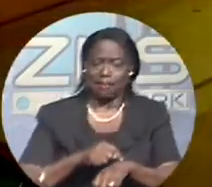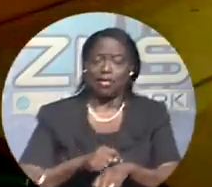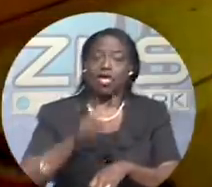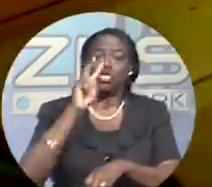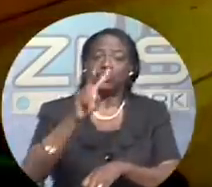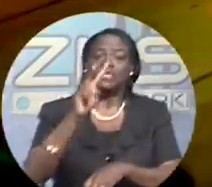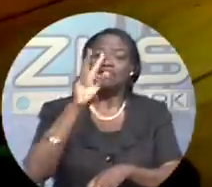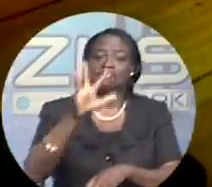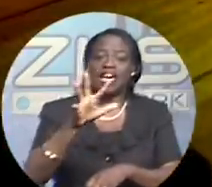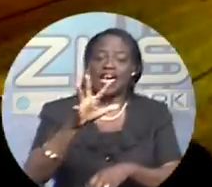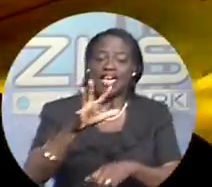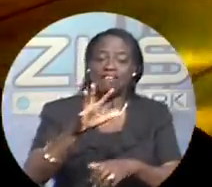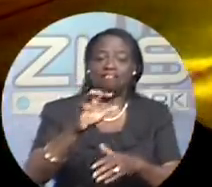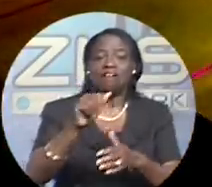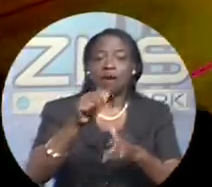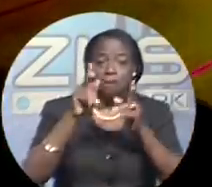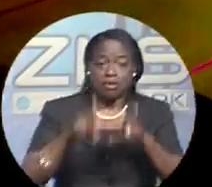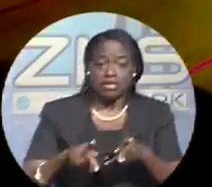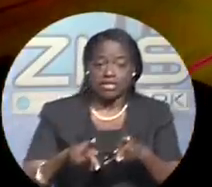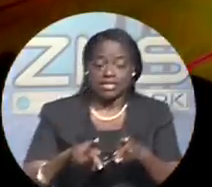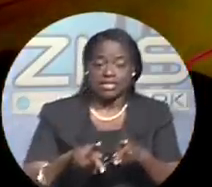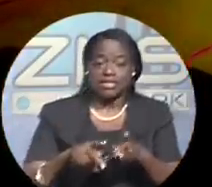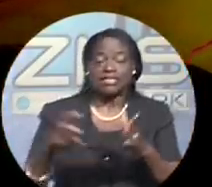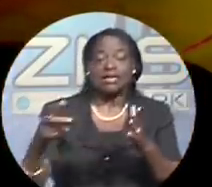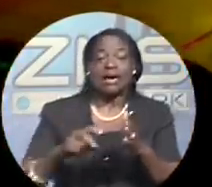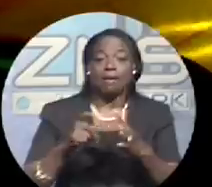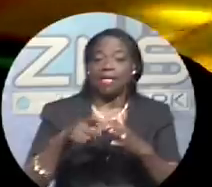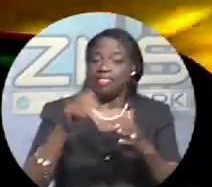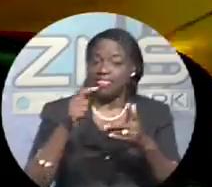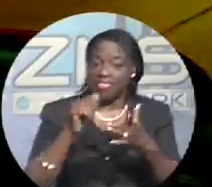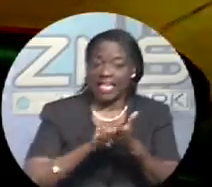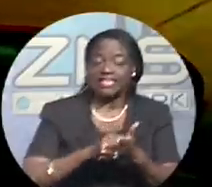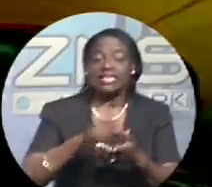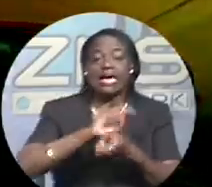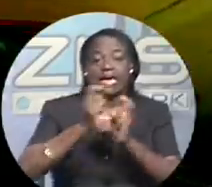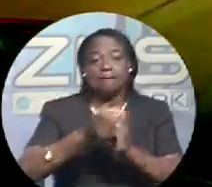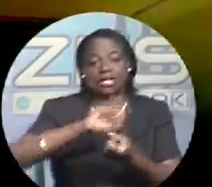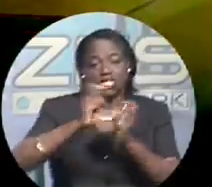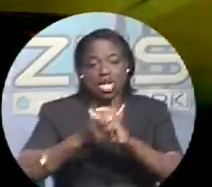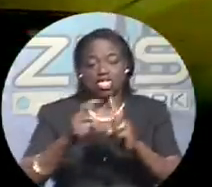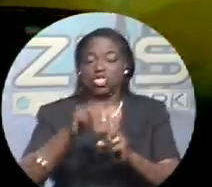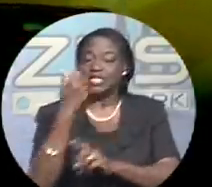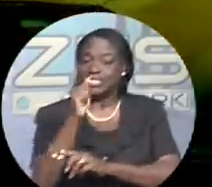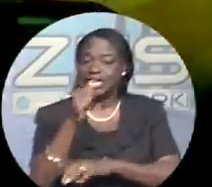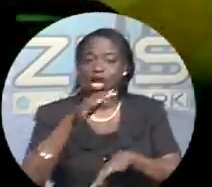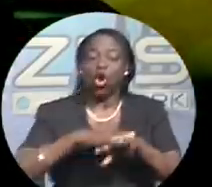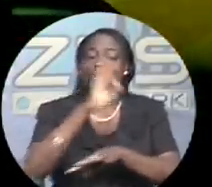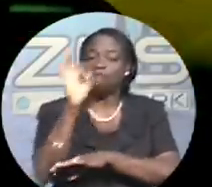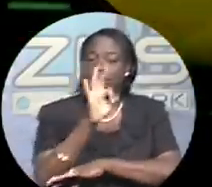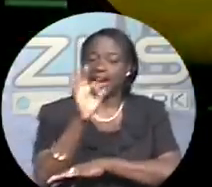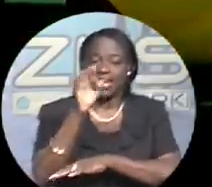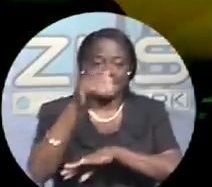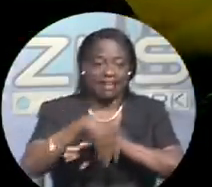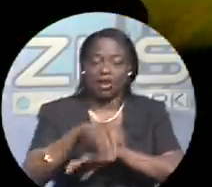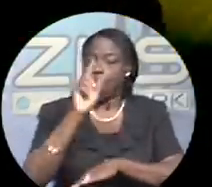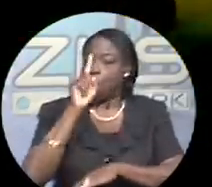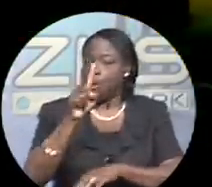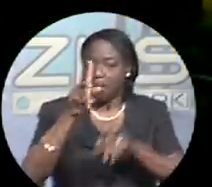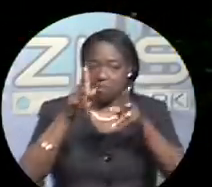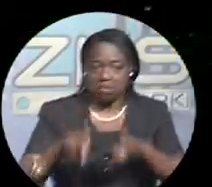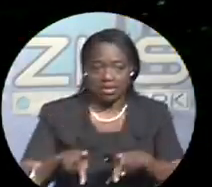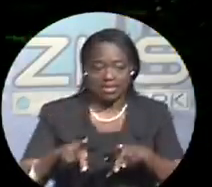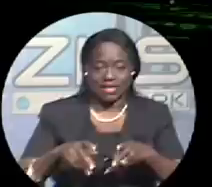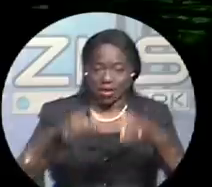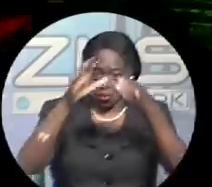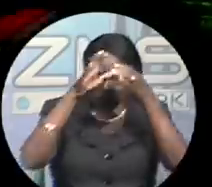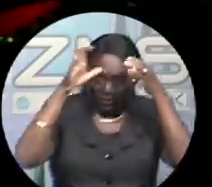by 19 artists were initially identified. That number decreased to 10, and on Friday night, only one Music Master would be